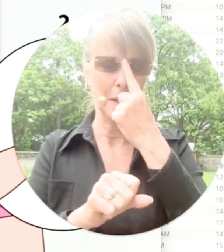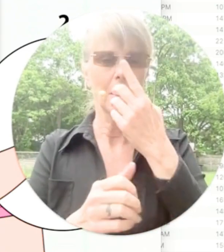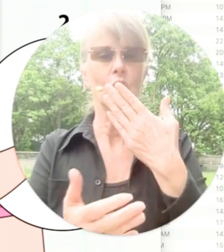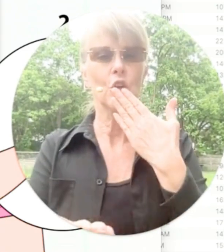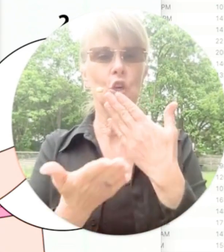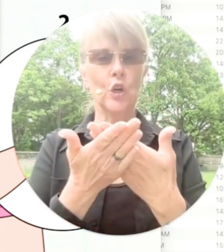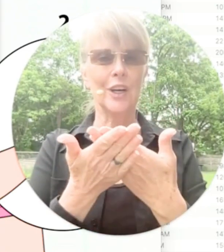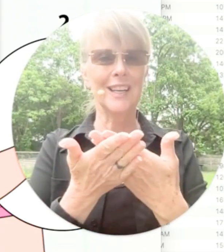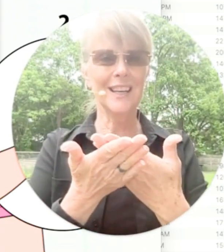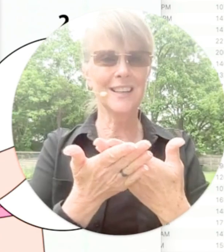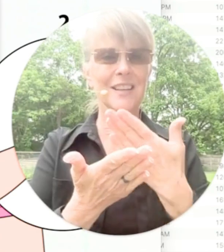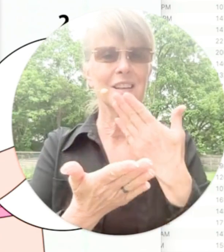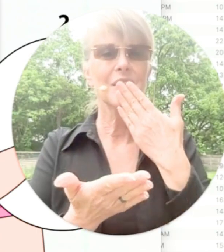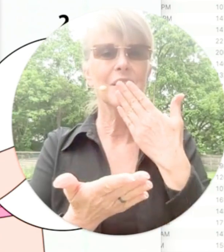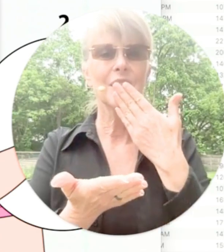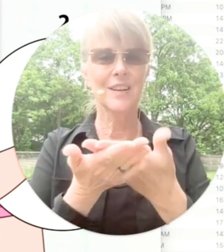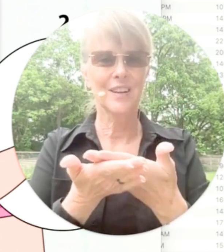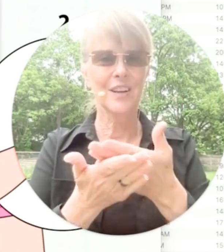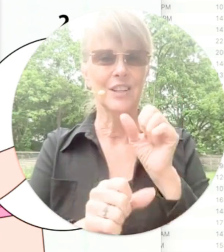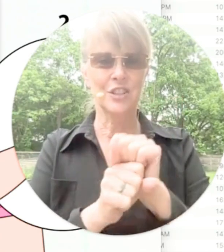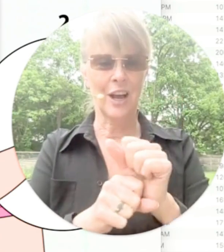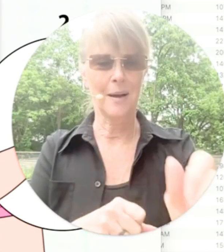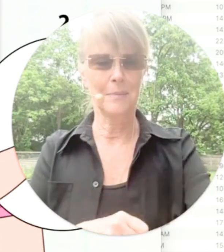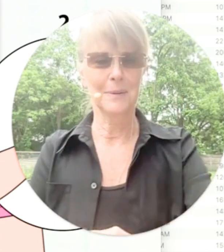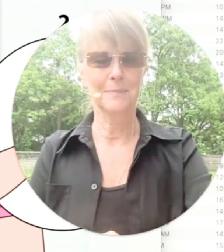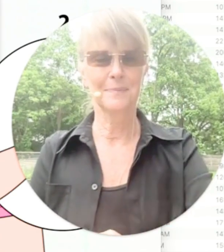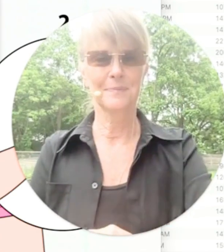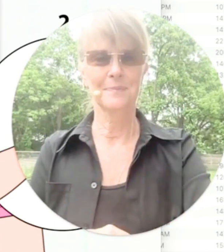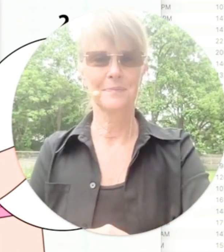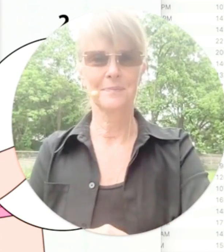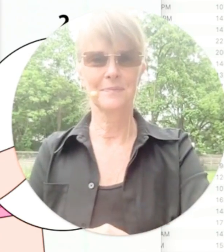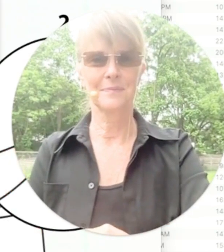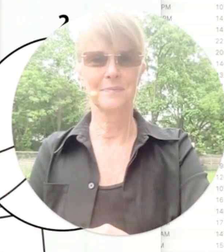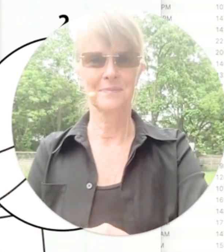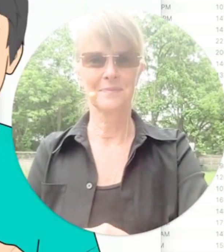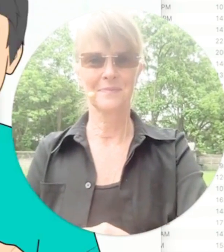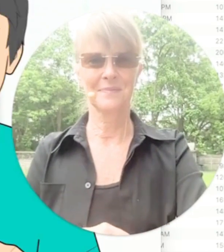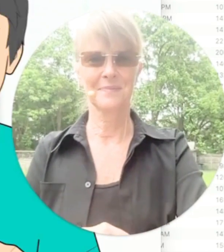work. Good job.